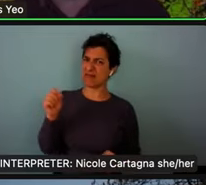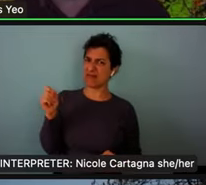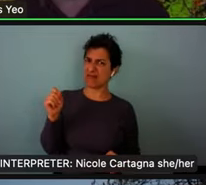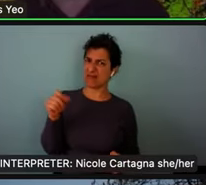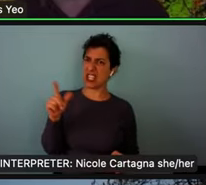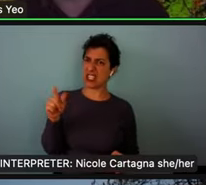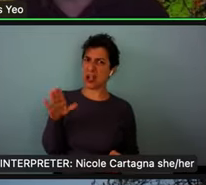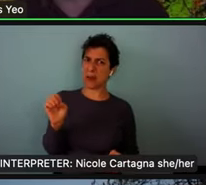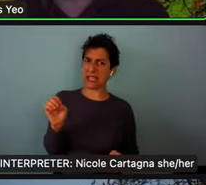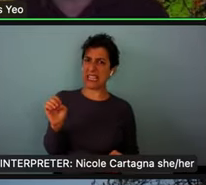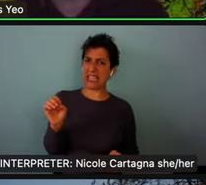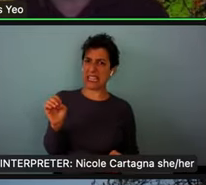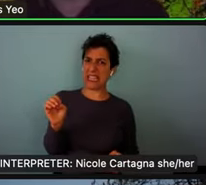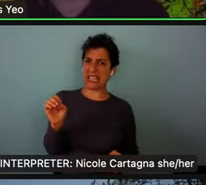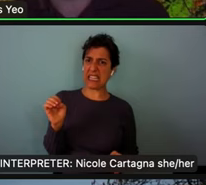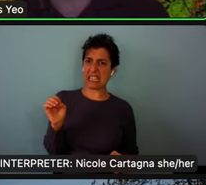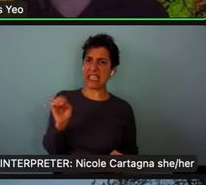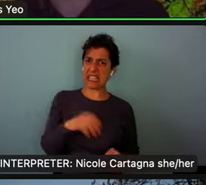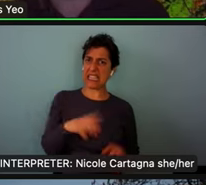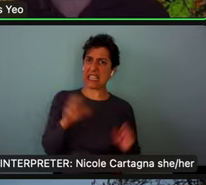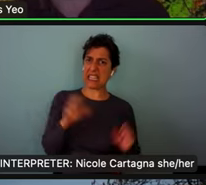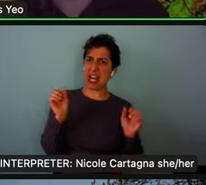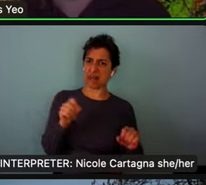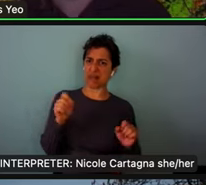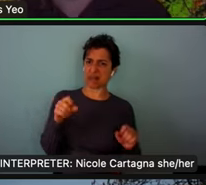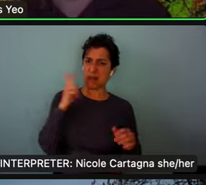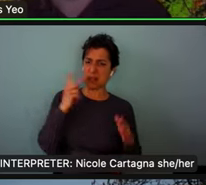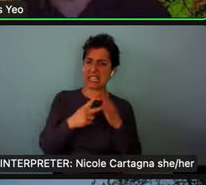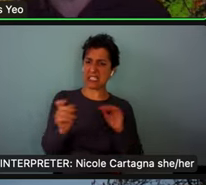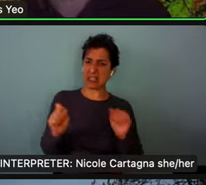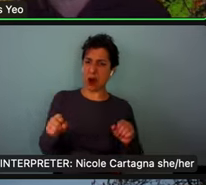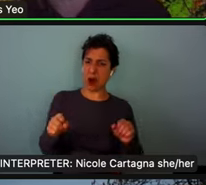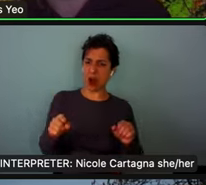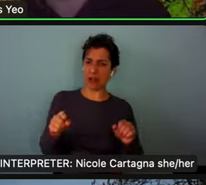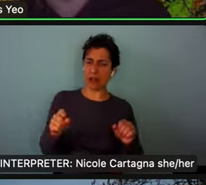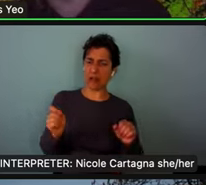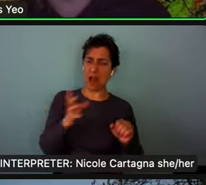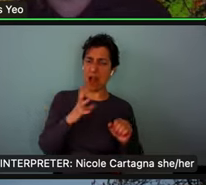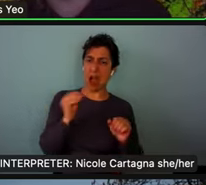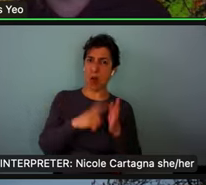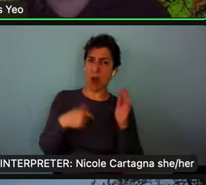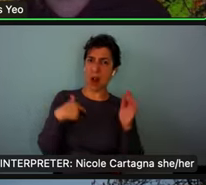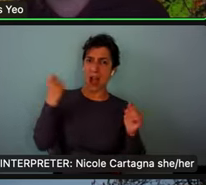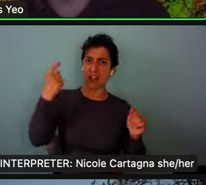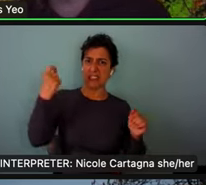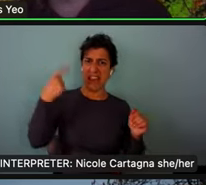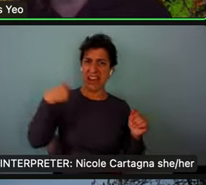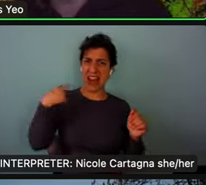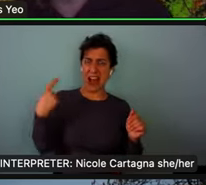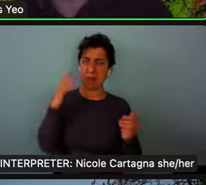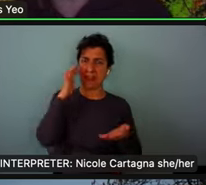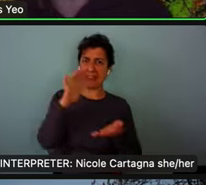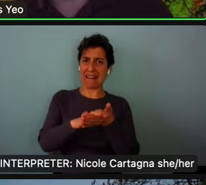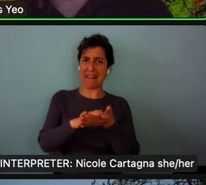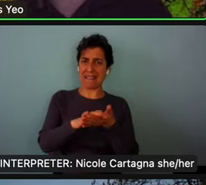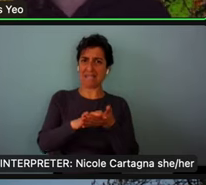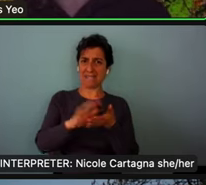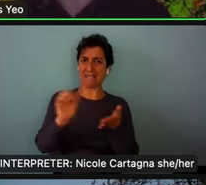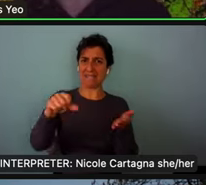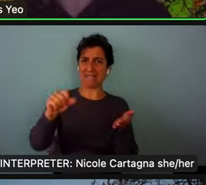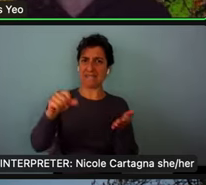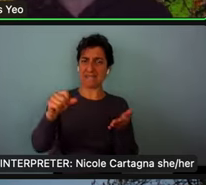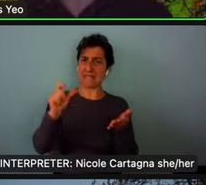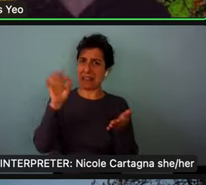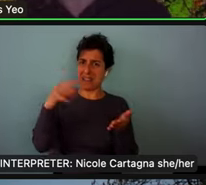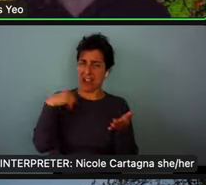be quite predictable as well. And from what I understand, I believe that if I